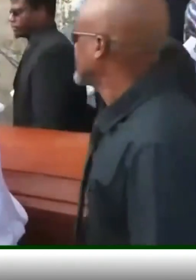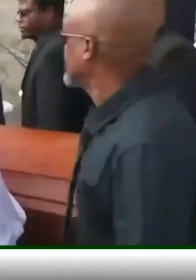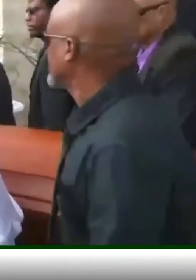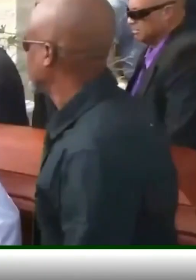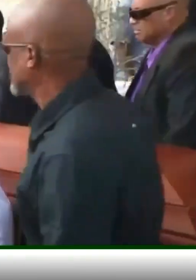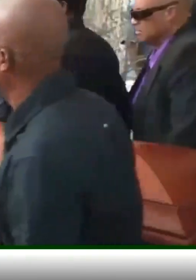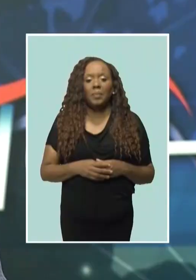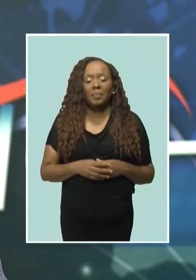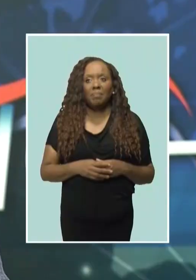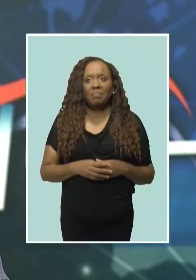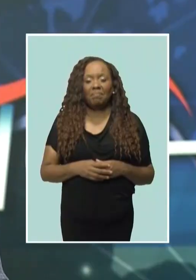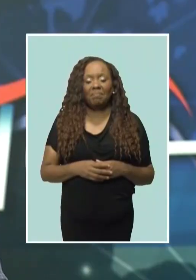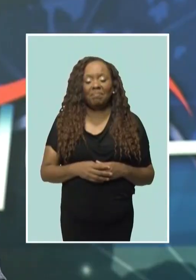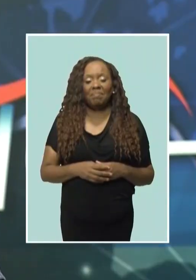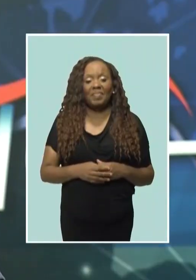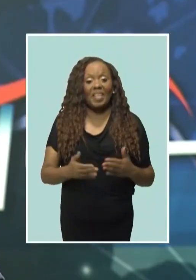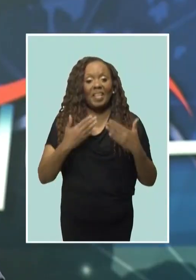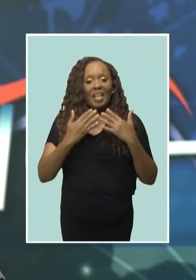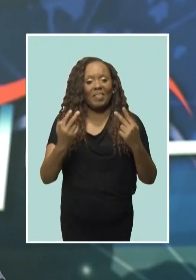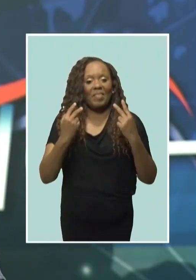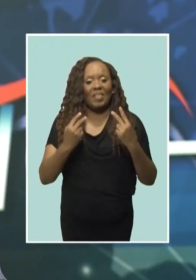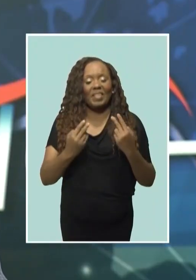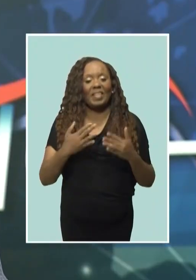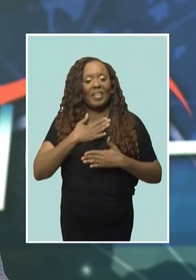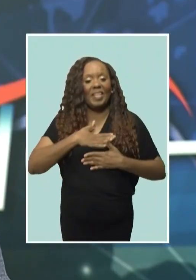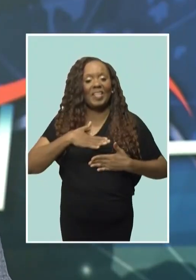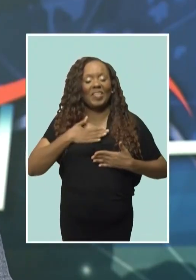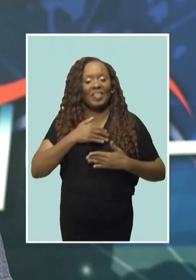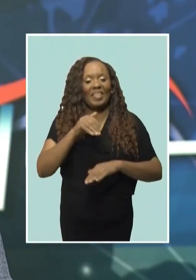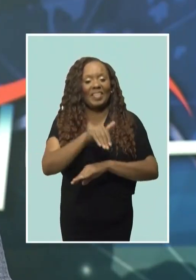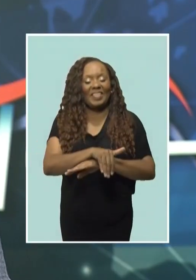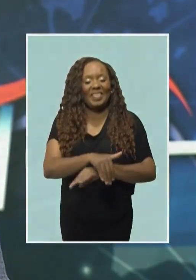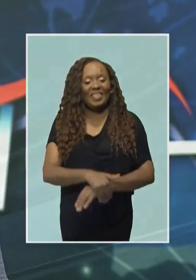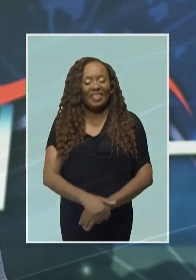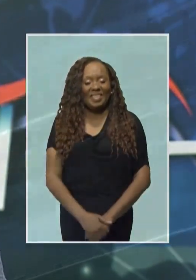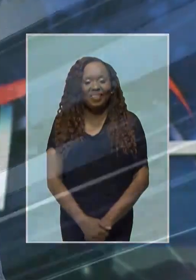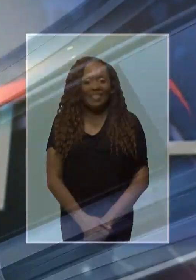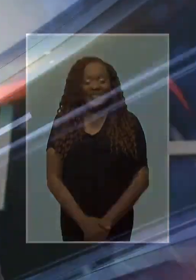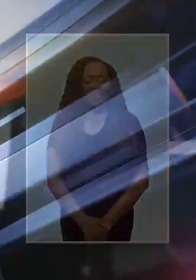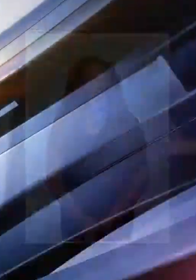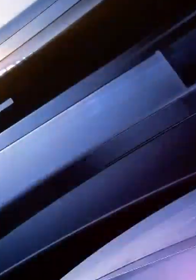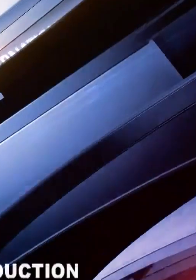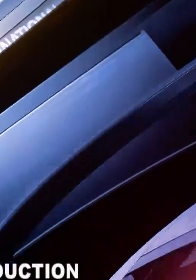Sports. Thanks for viewing. Do enjoy the rest of your evening.